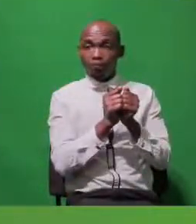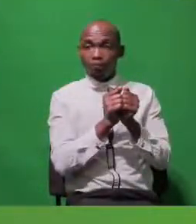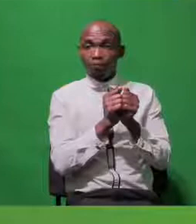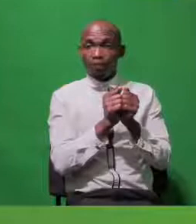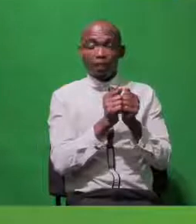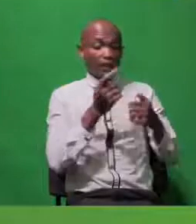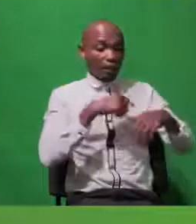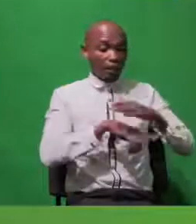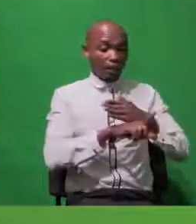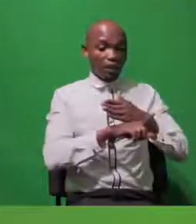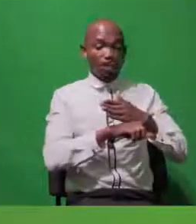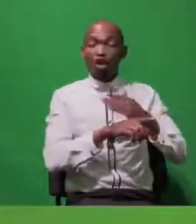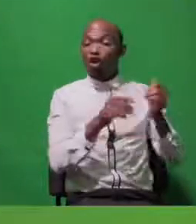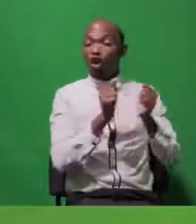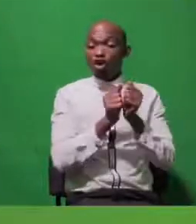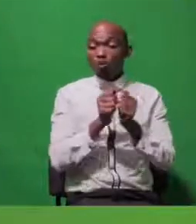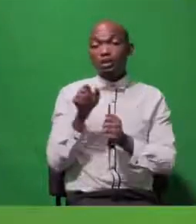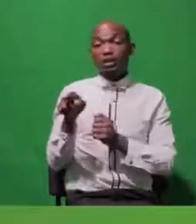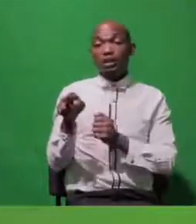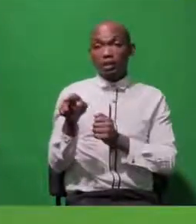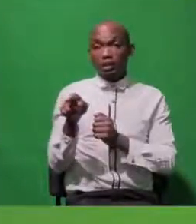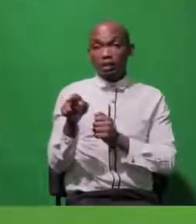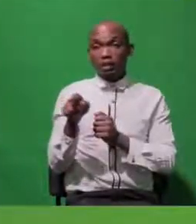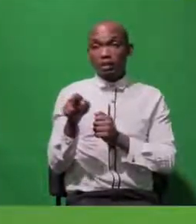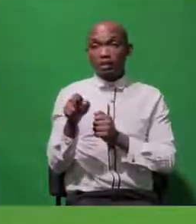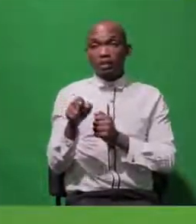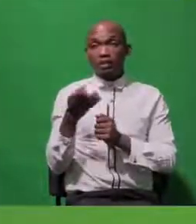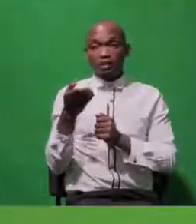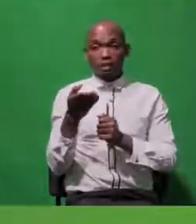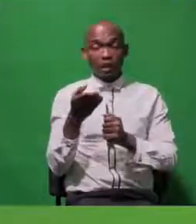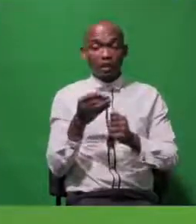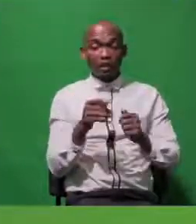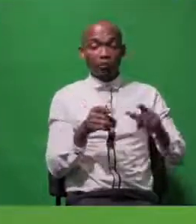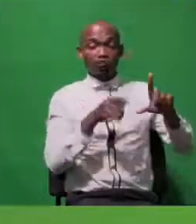object here is like this. This is our object.